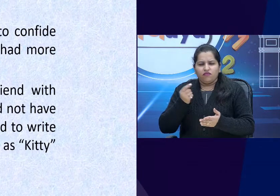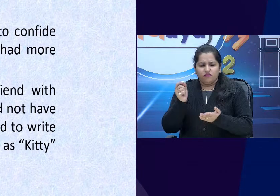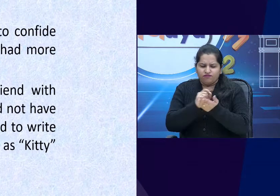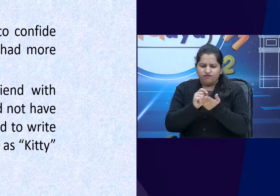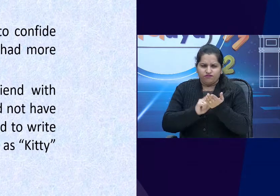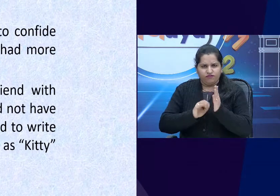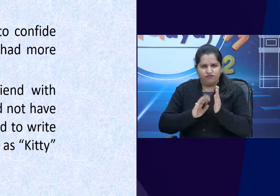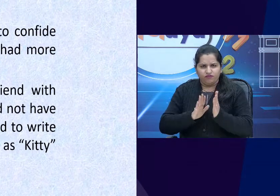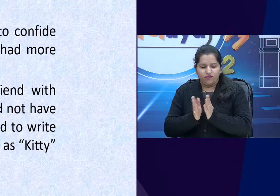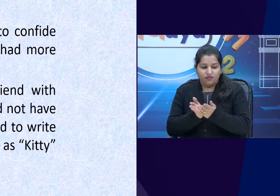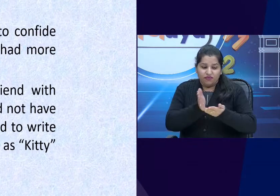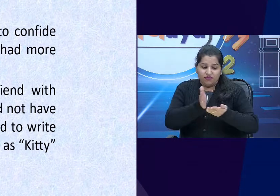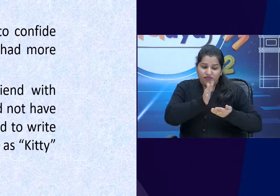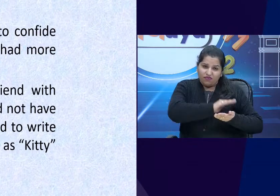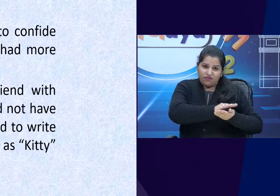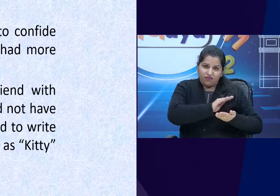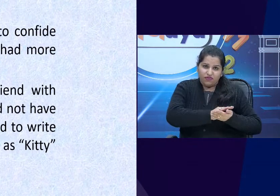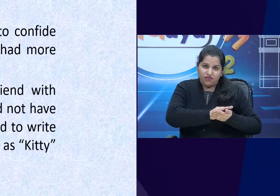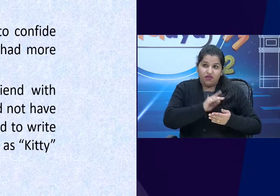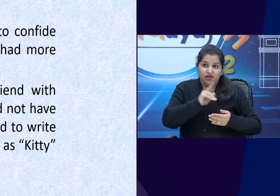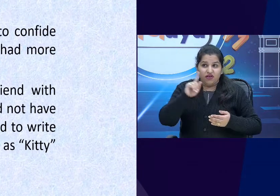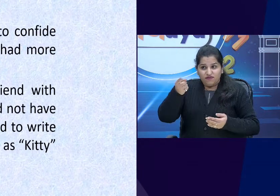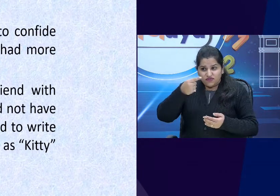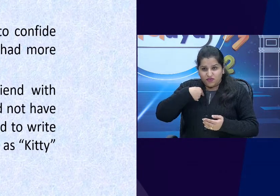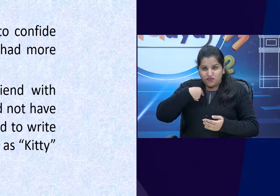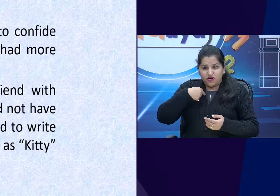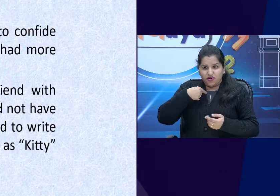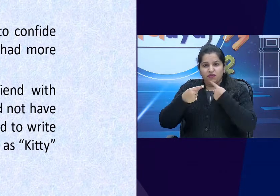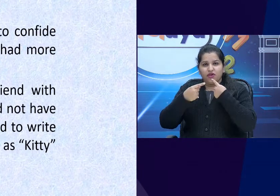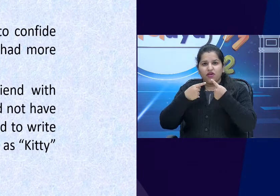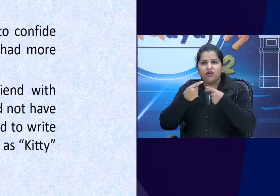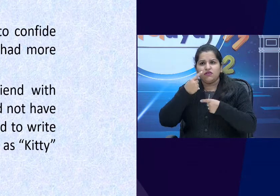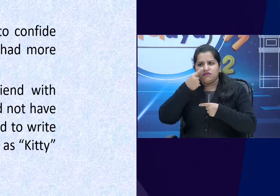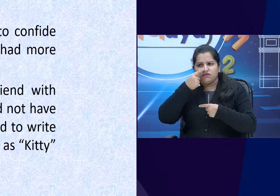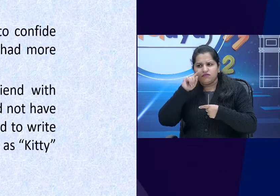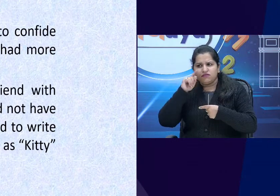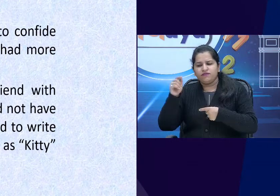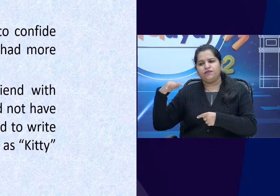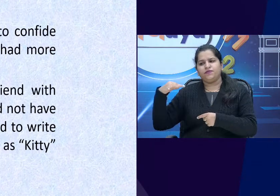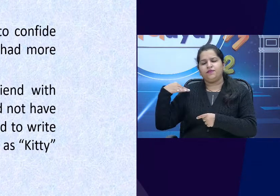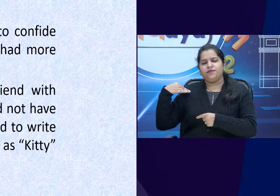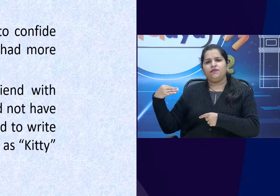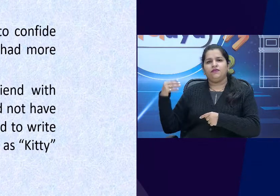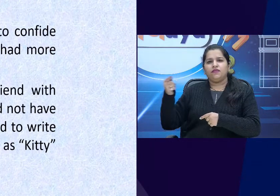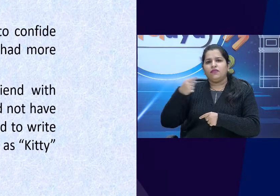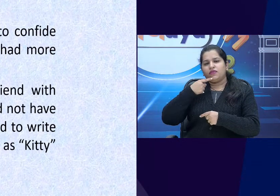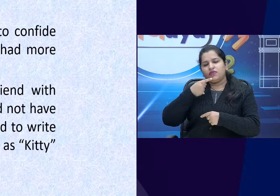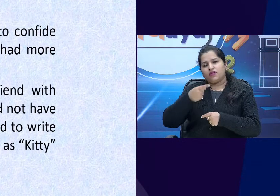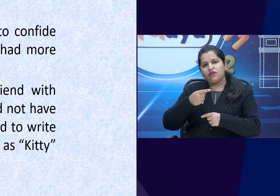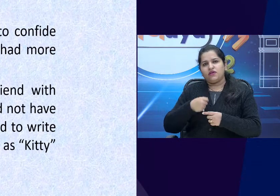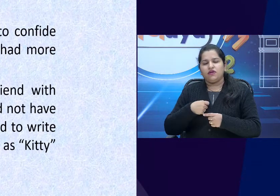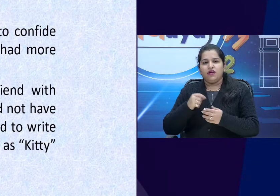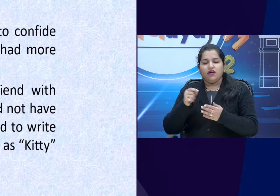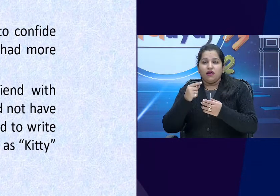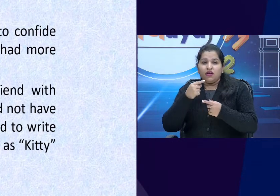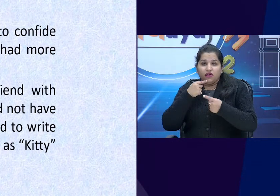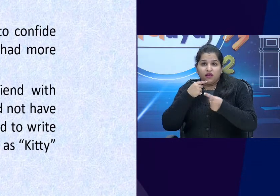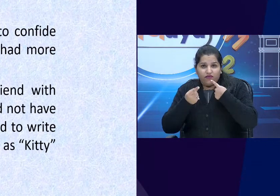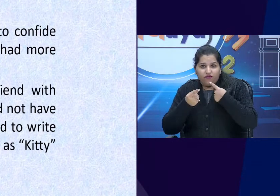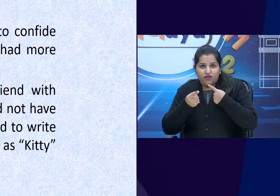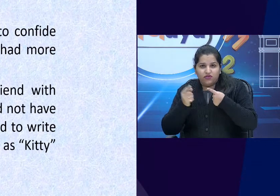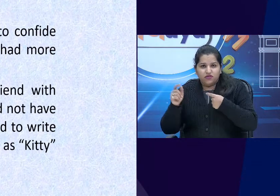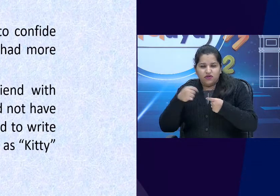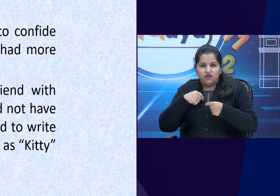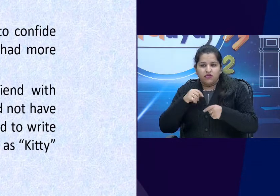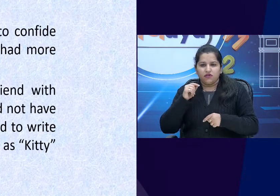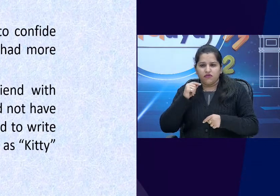go. But if somebody tells me, if my sister tells me, Anita, why are you speaking to daddy like that? But the next time she